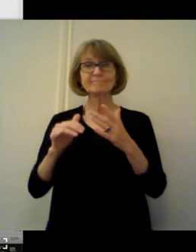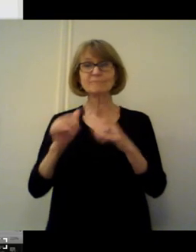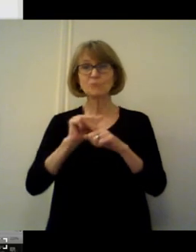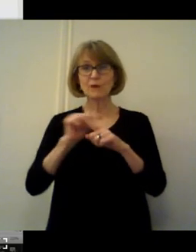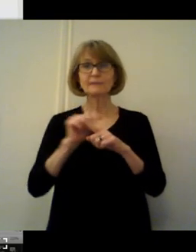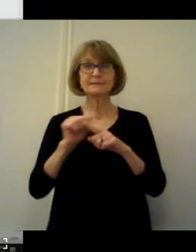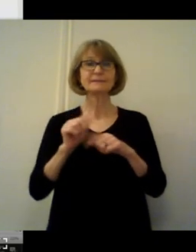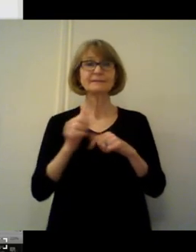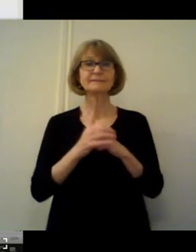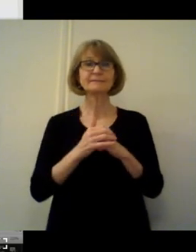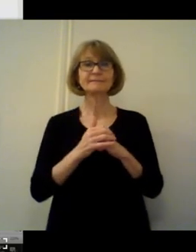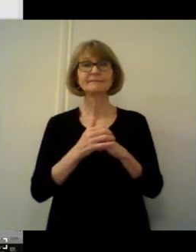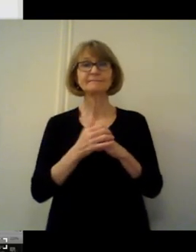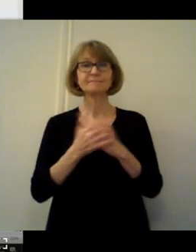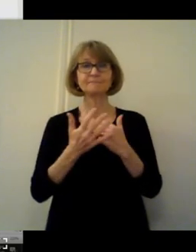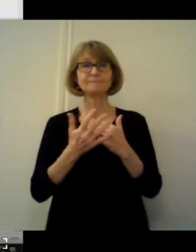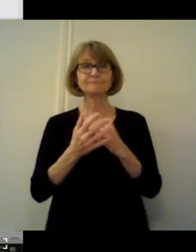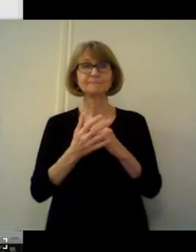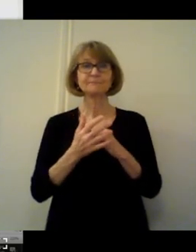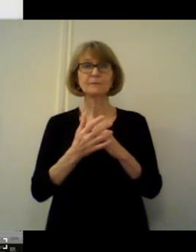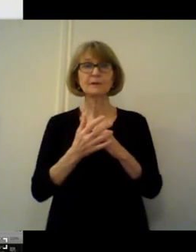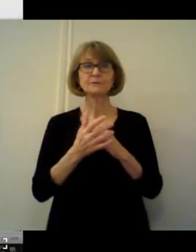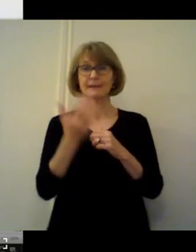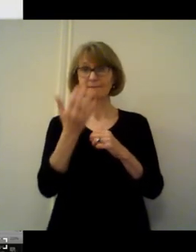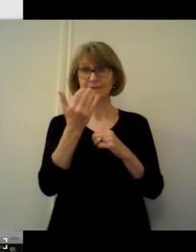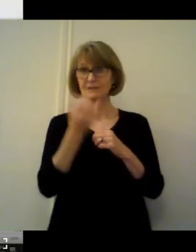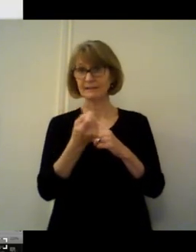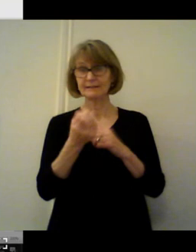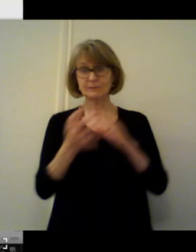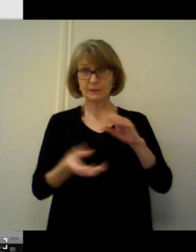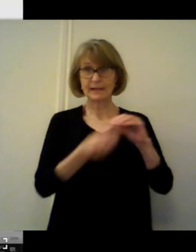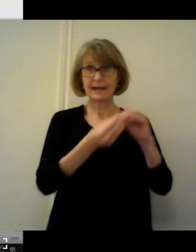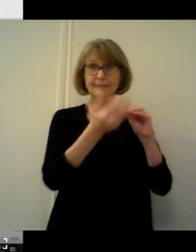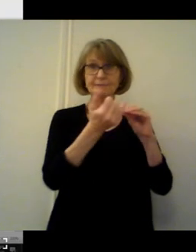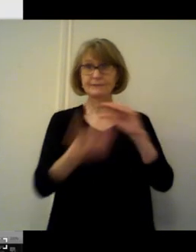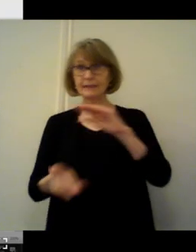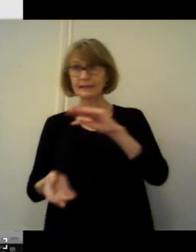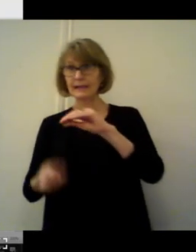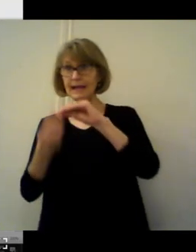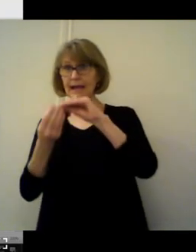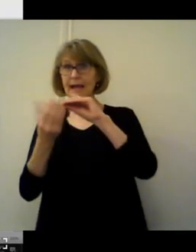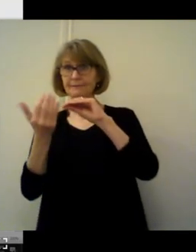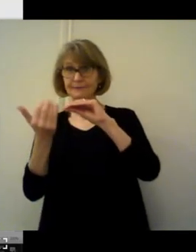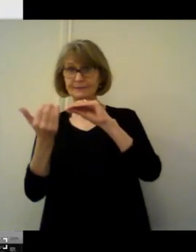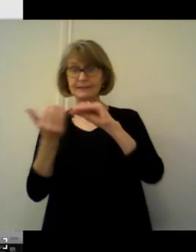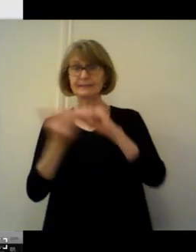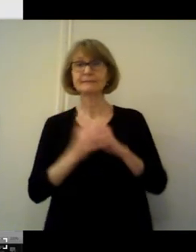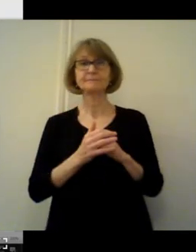then let's go ahead and let's get rid of this 15. So we're going to add 15 because we're moving it over to the other